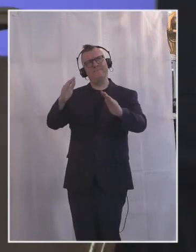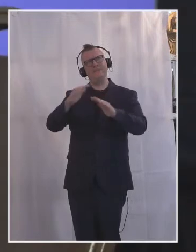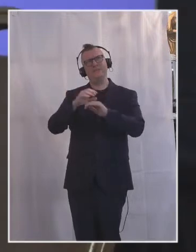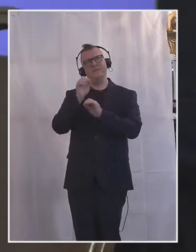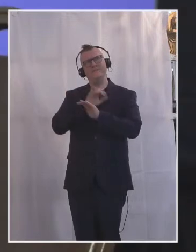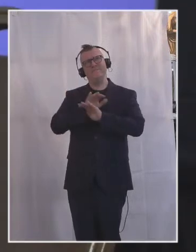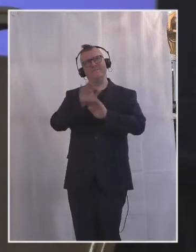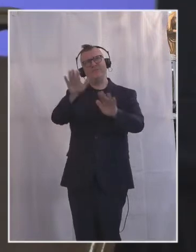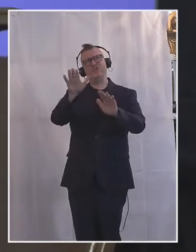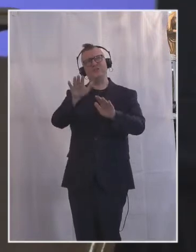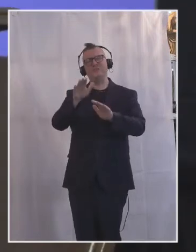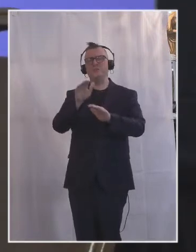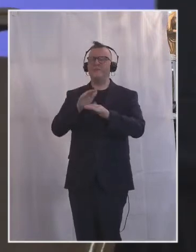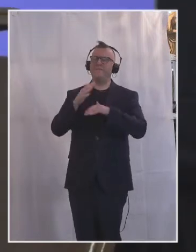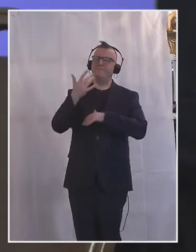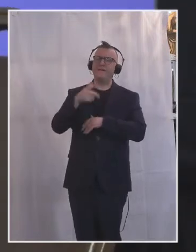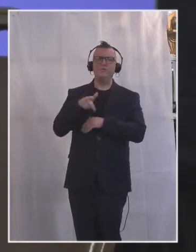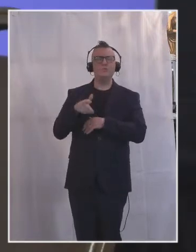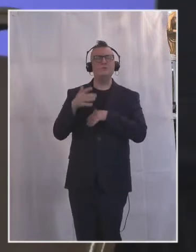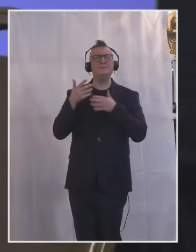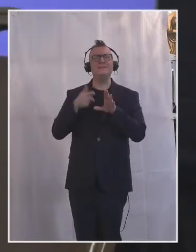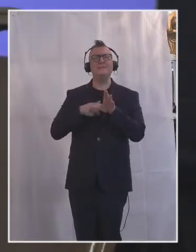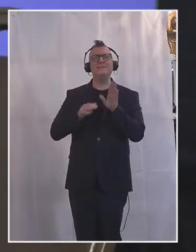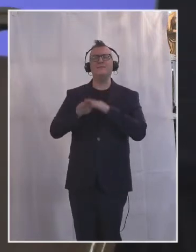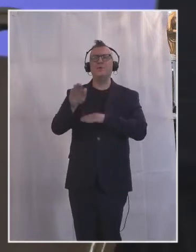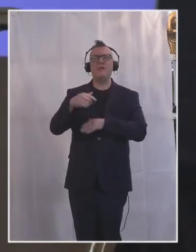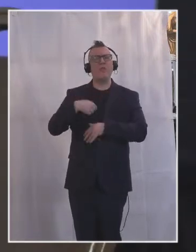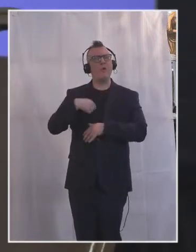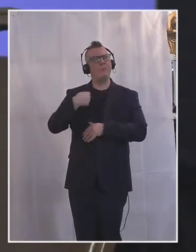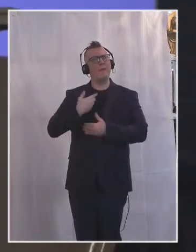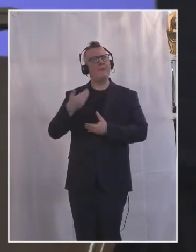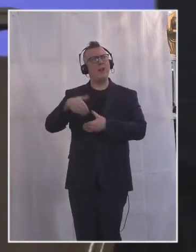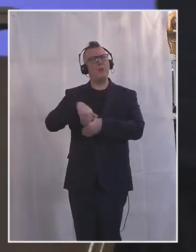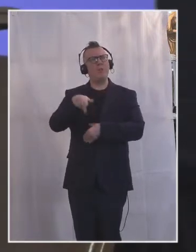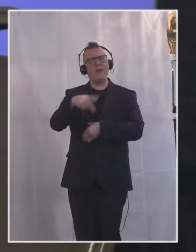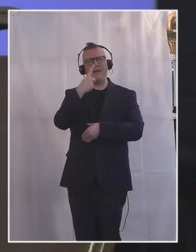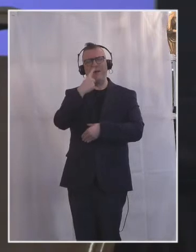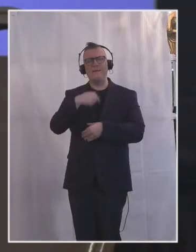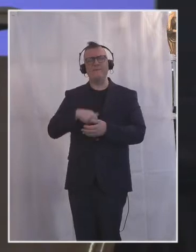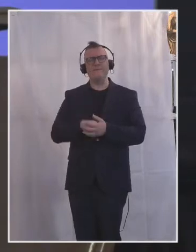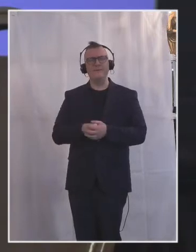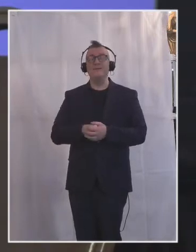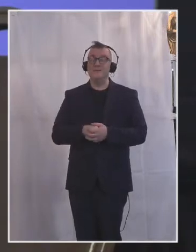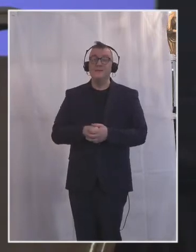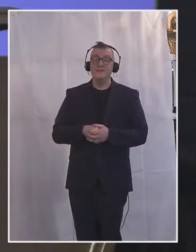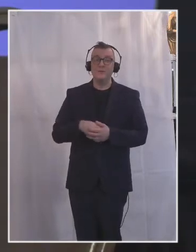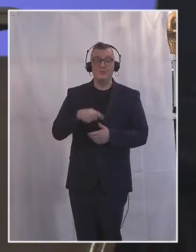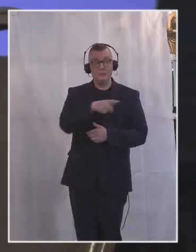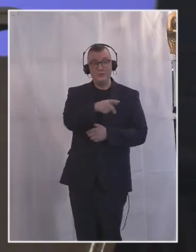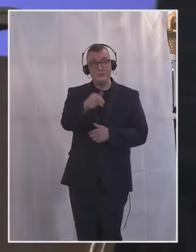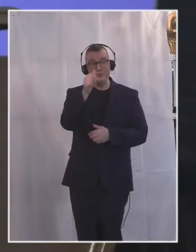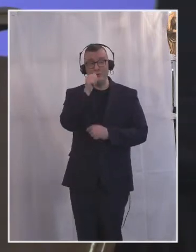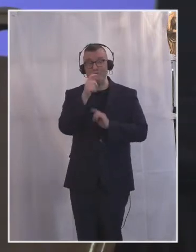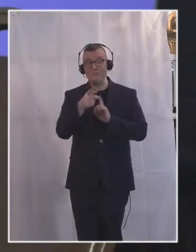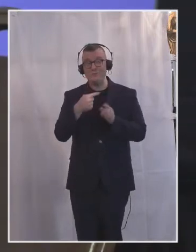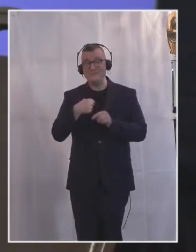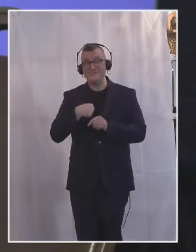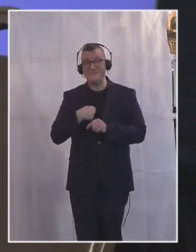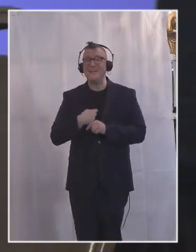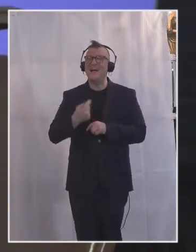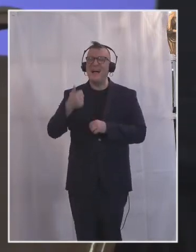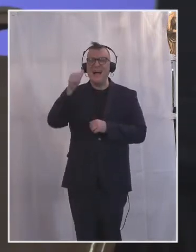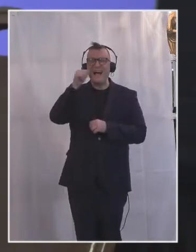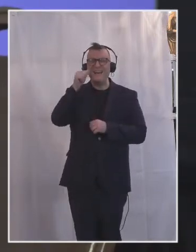time, and I thought maybe I could be a part of that. And you know what the answer was. We knew that we were starting to